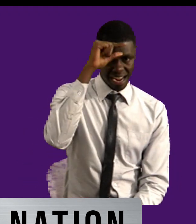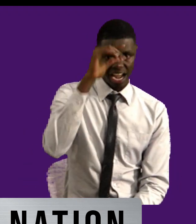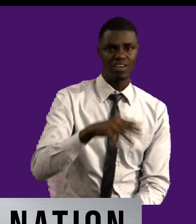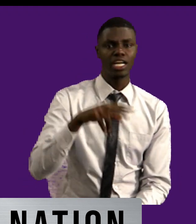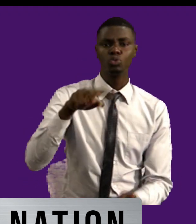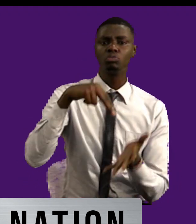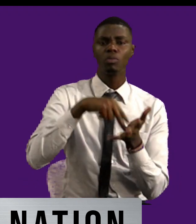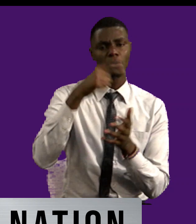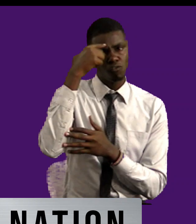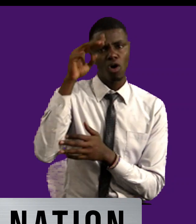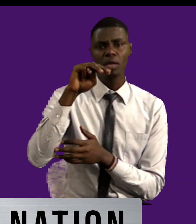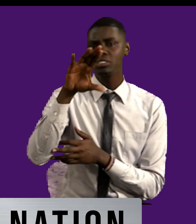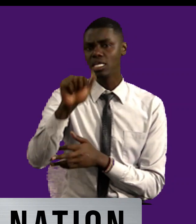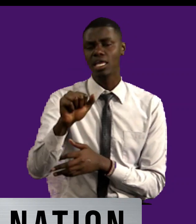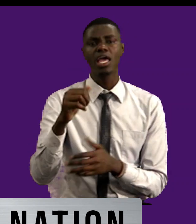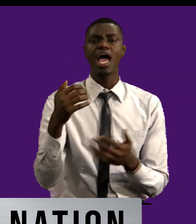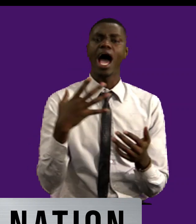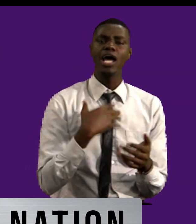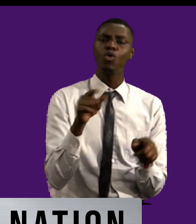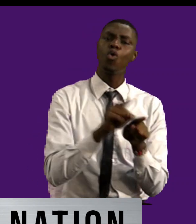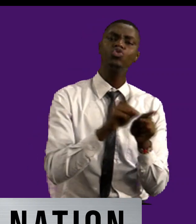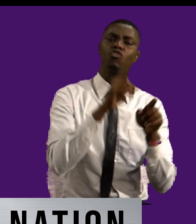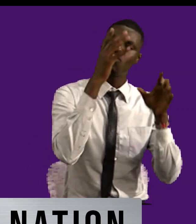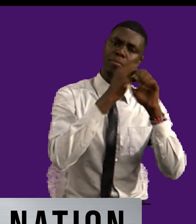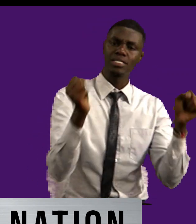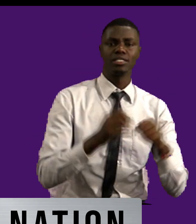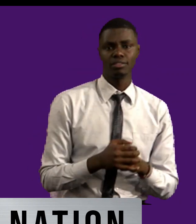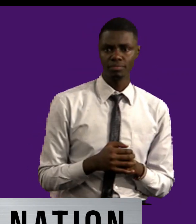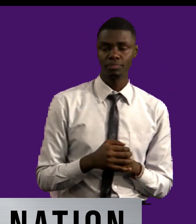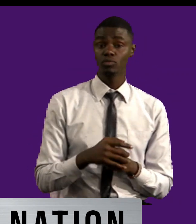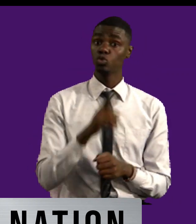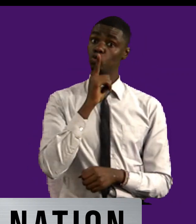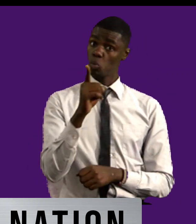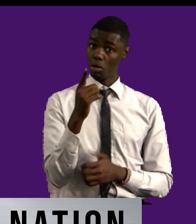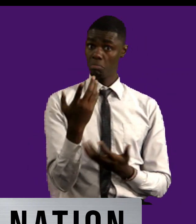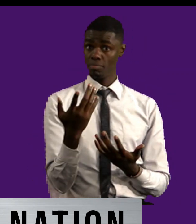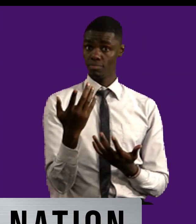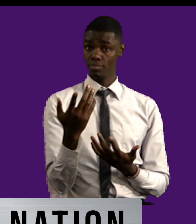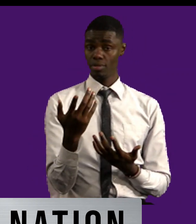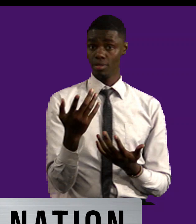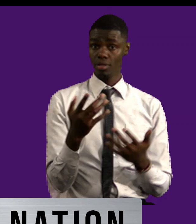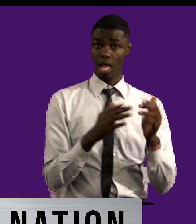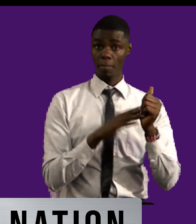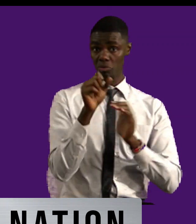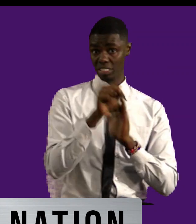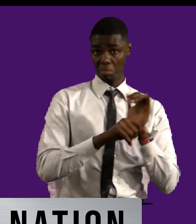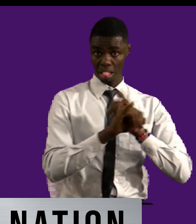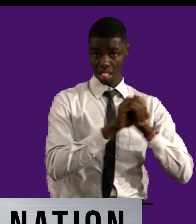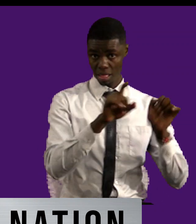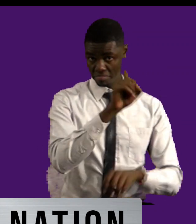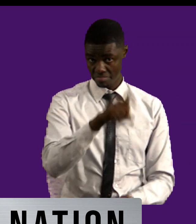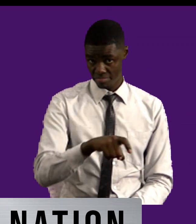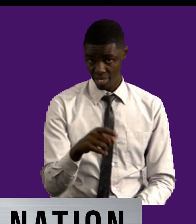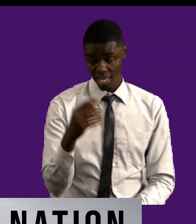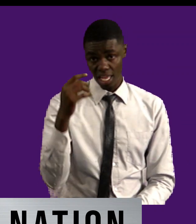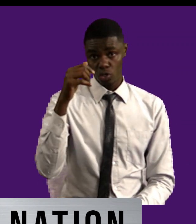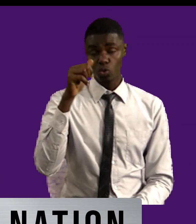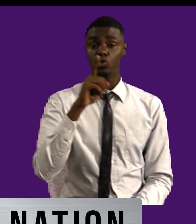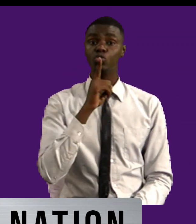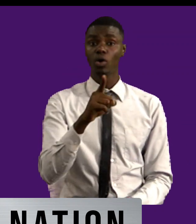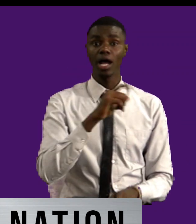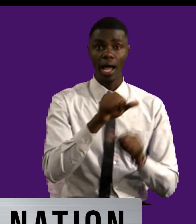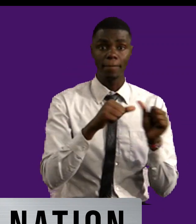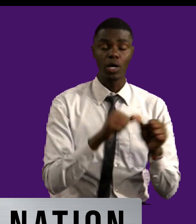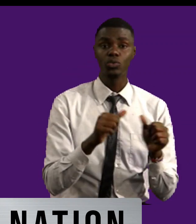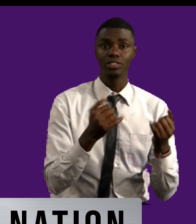to vie for MCA, and even for president. Are you sure about the leadership sanity? Are you sure about their leadership sanity?